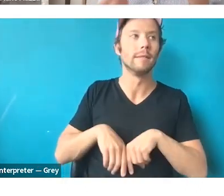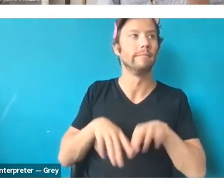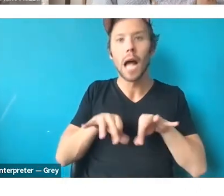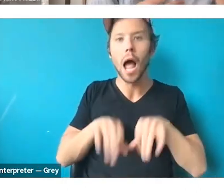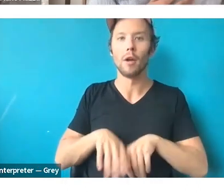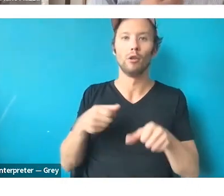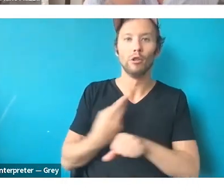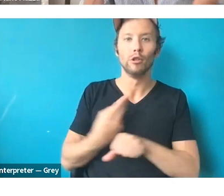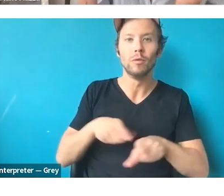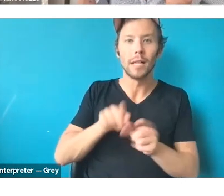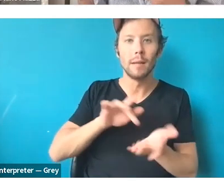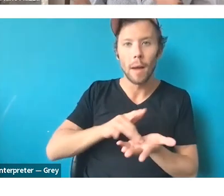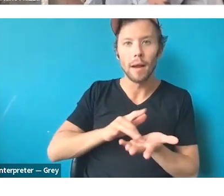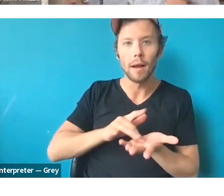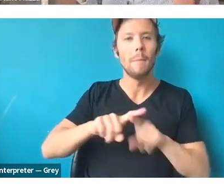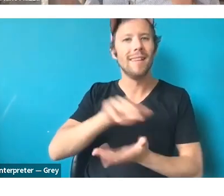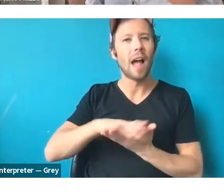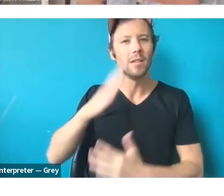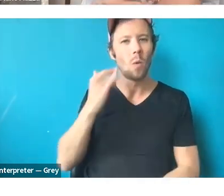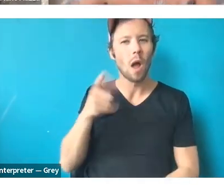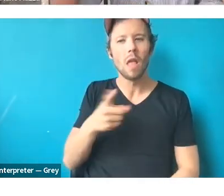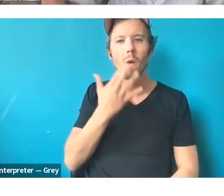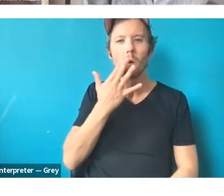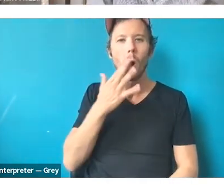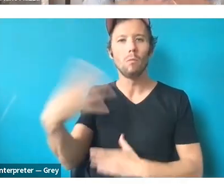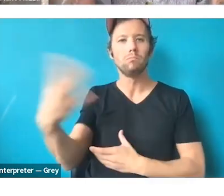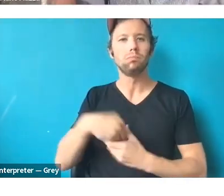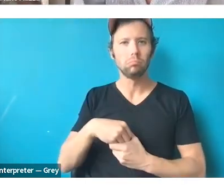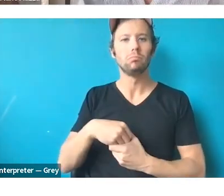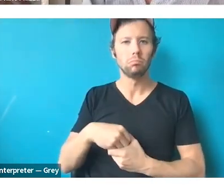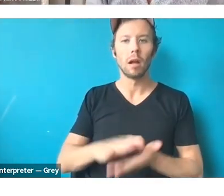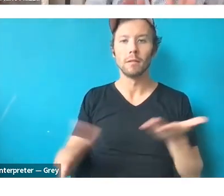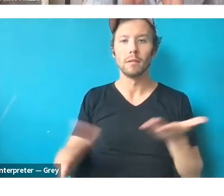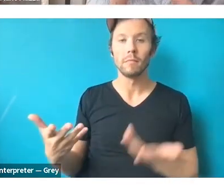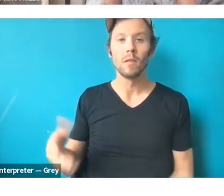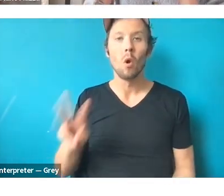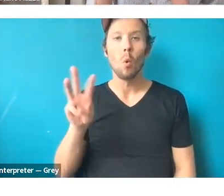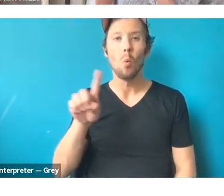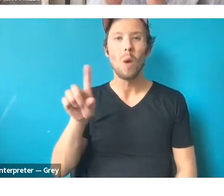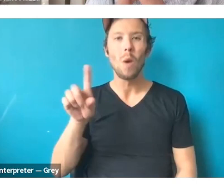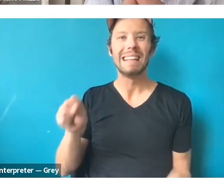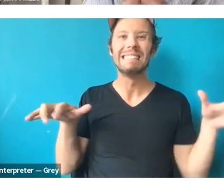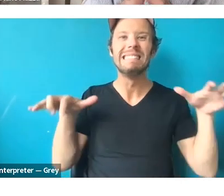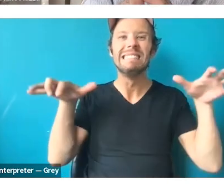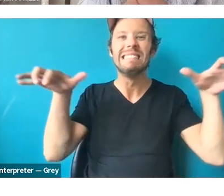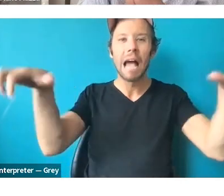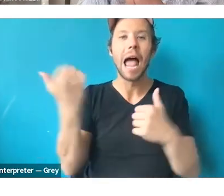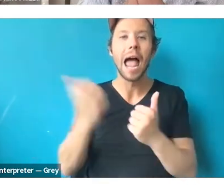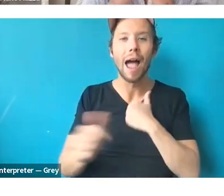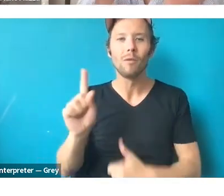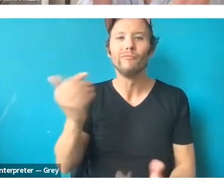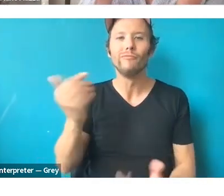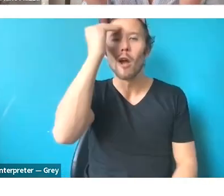dye plants. So how can we supplement our dye baths with things that are abundant and growing naturally? Obviously we want to be very